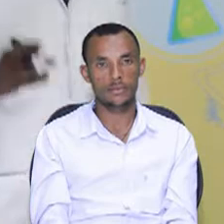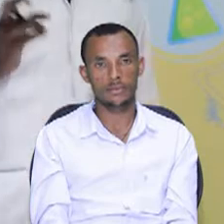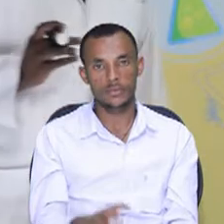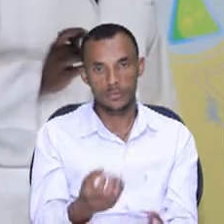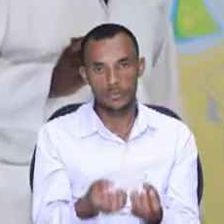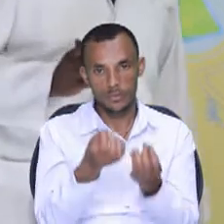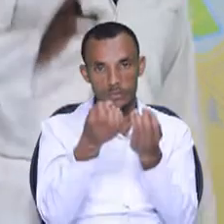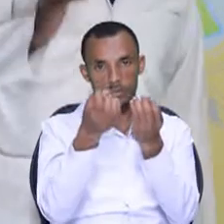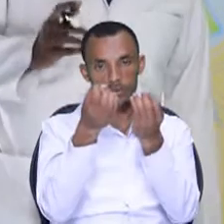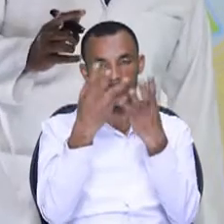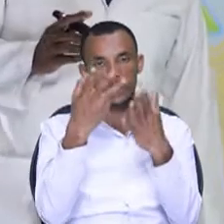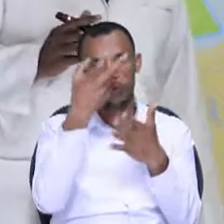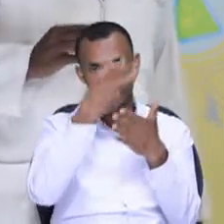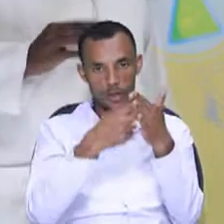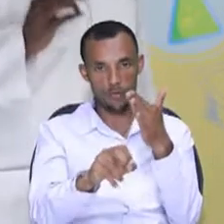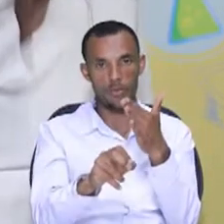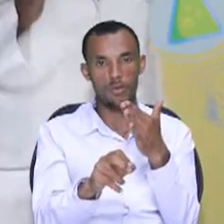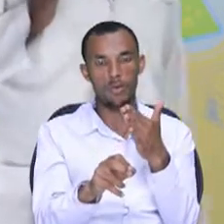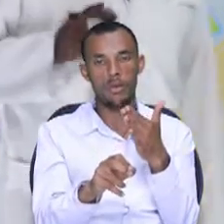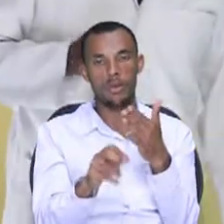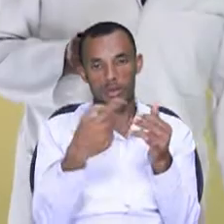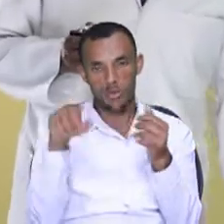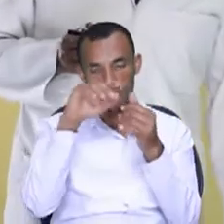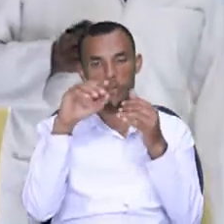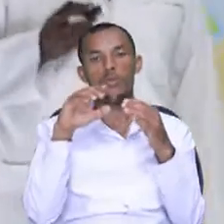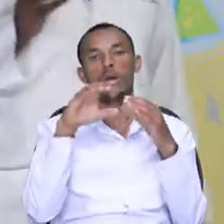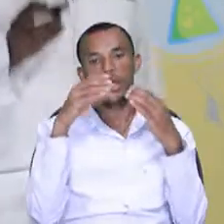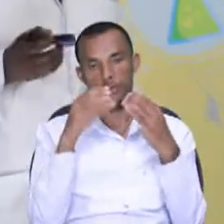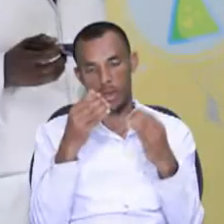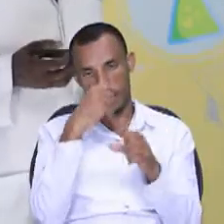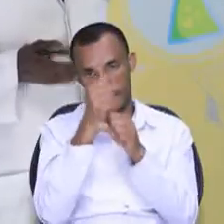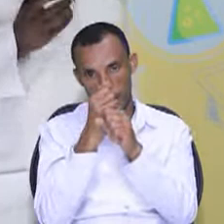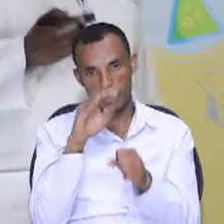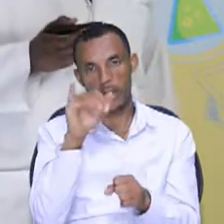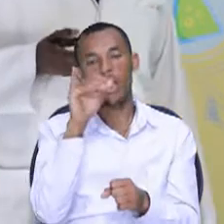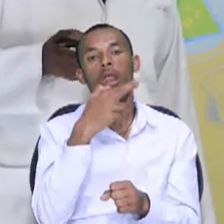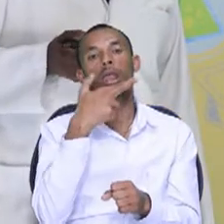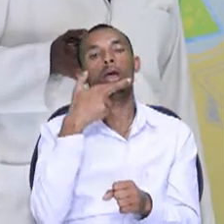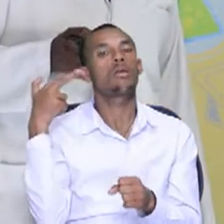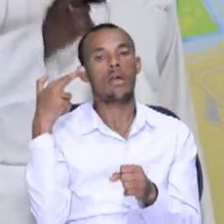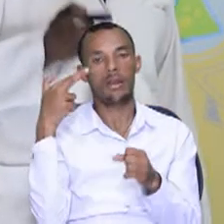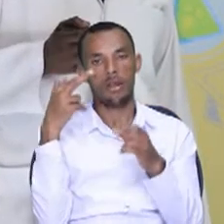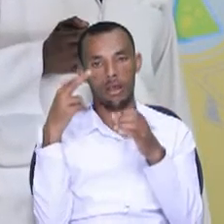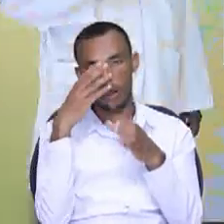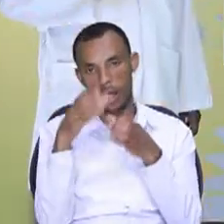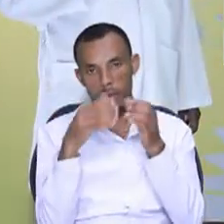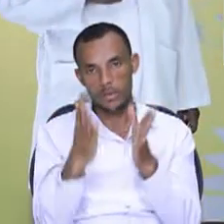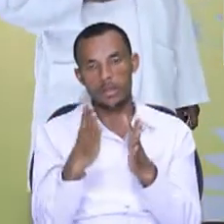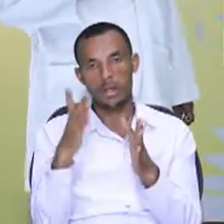The most successful to classify elements was made by a Russian chemist,